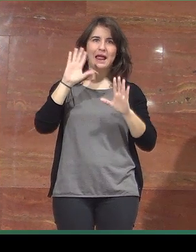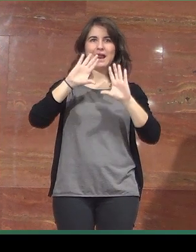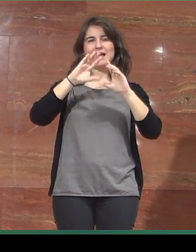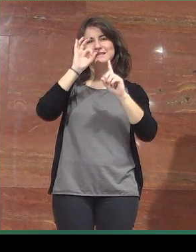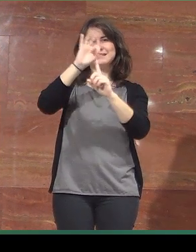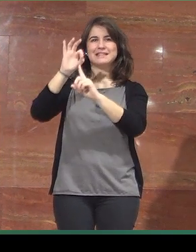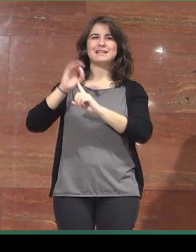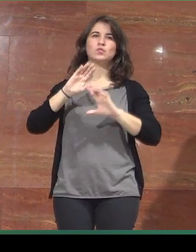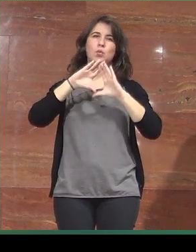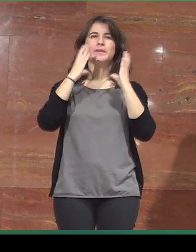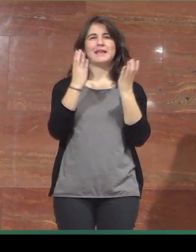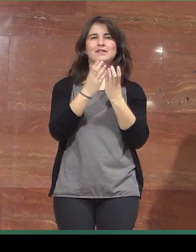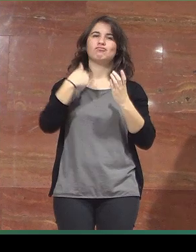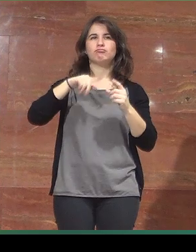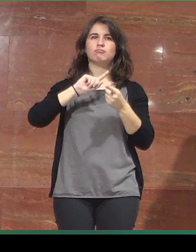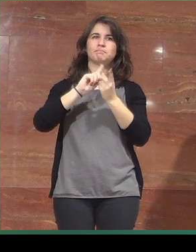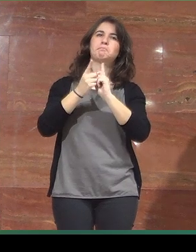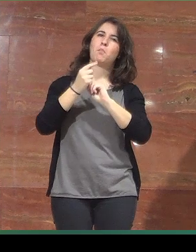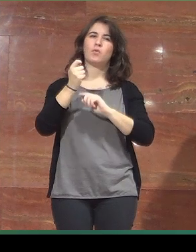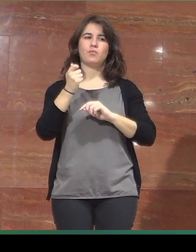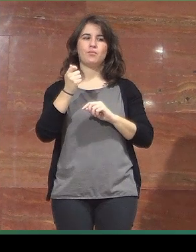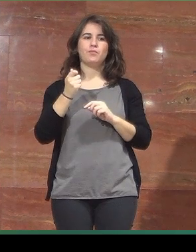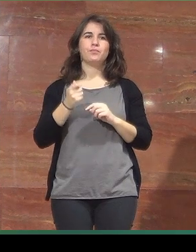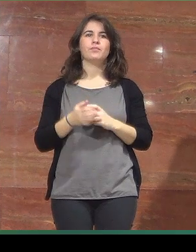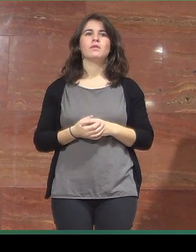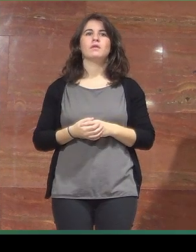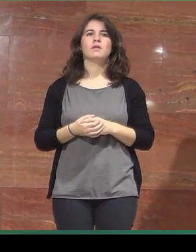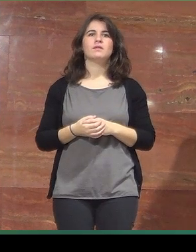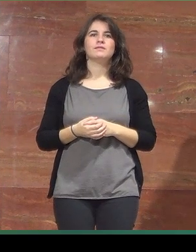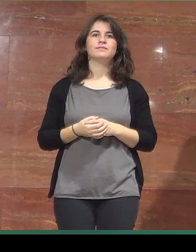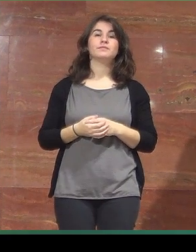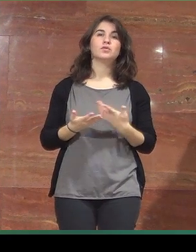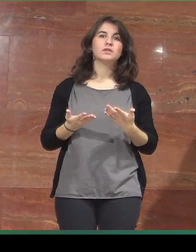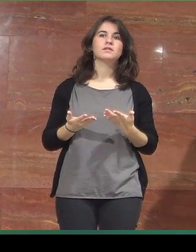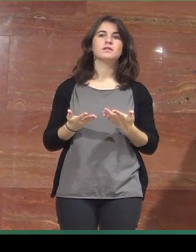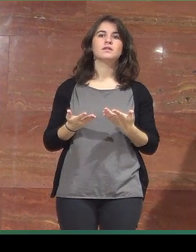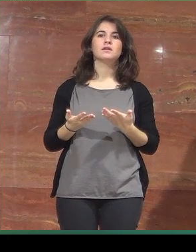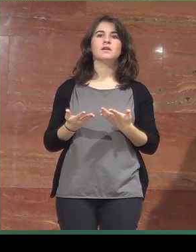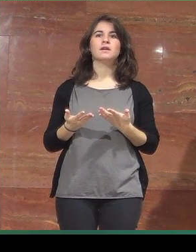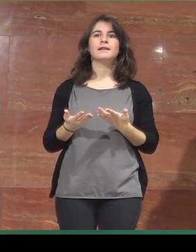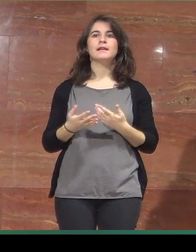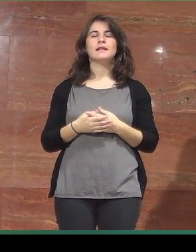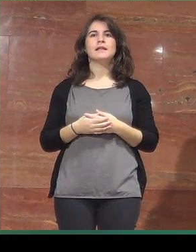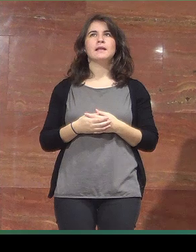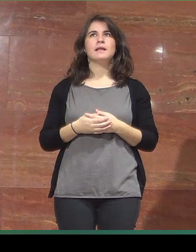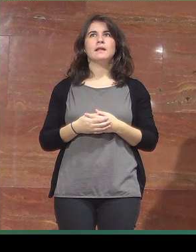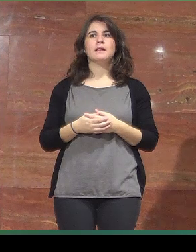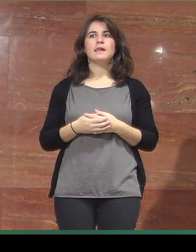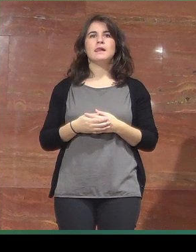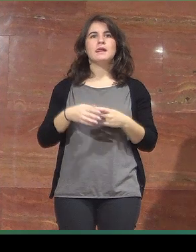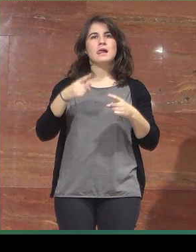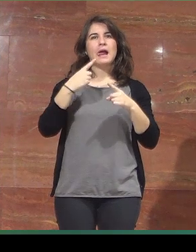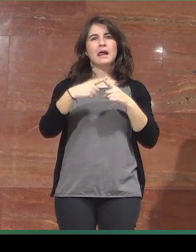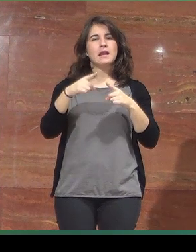the element we need to conserve, because this is a table has to have an